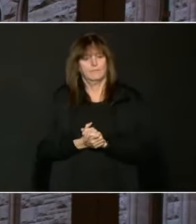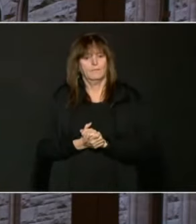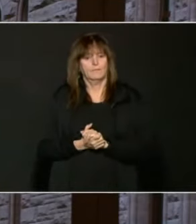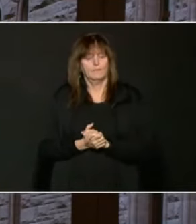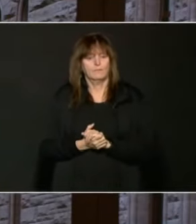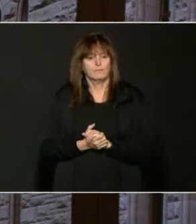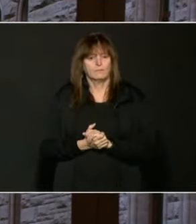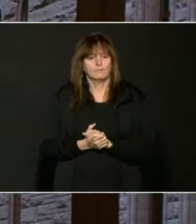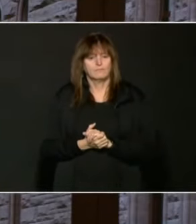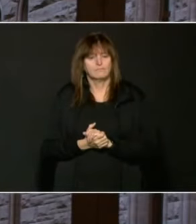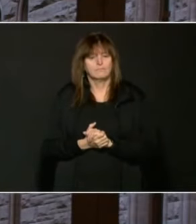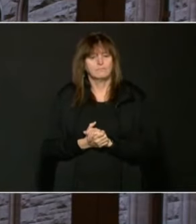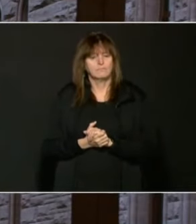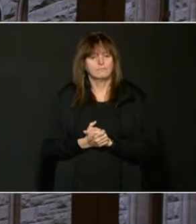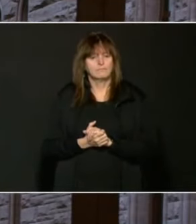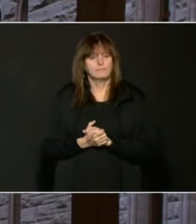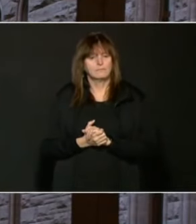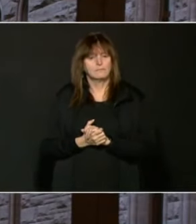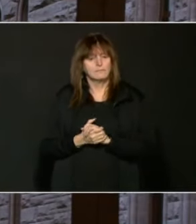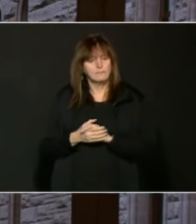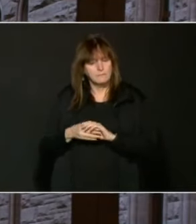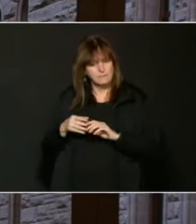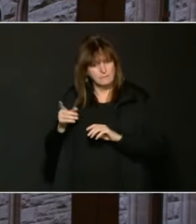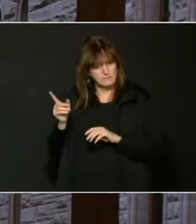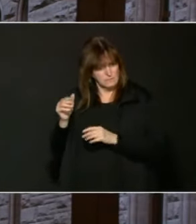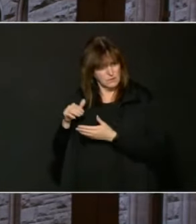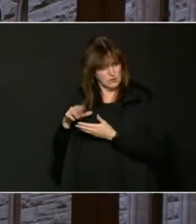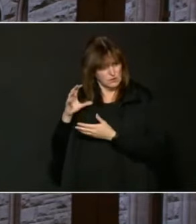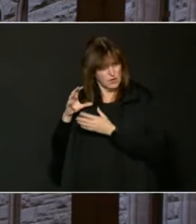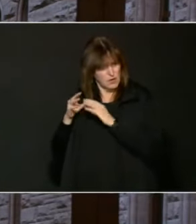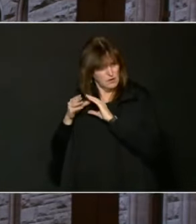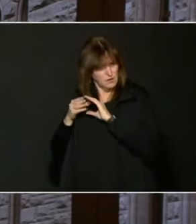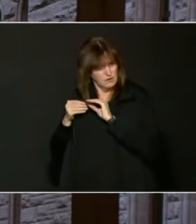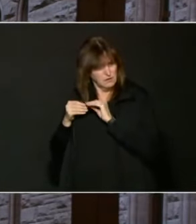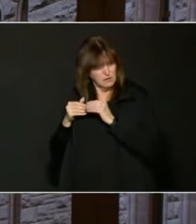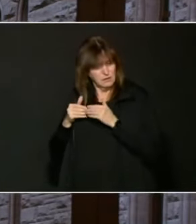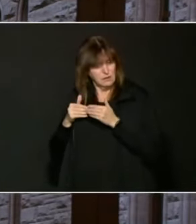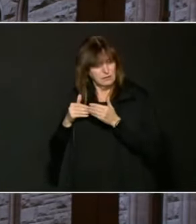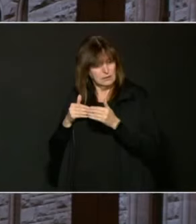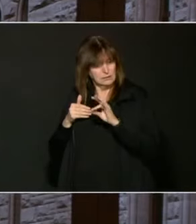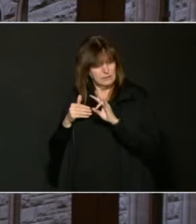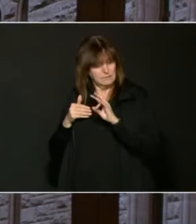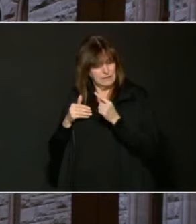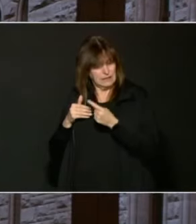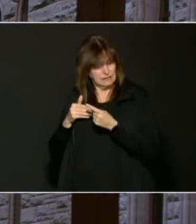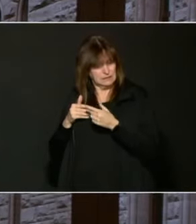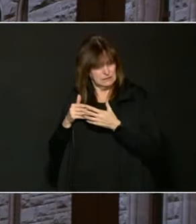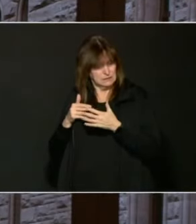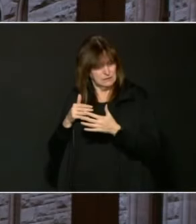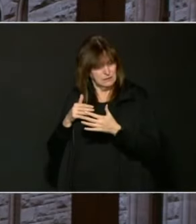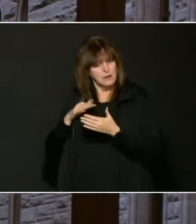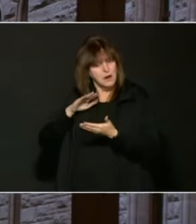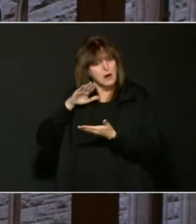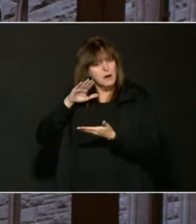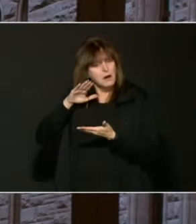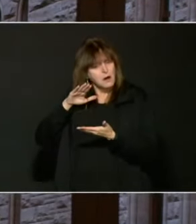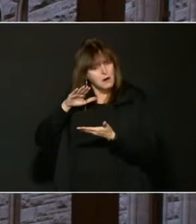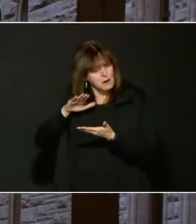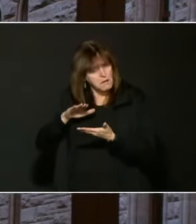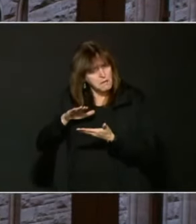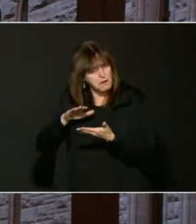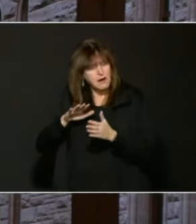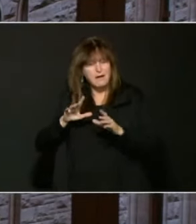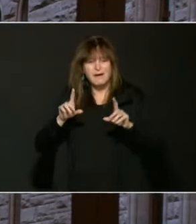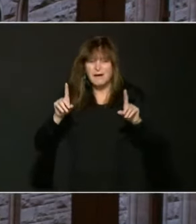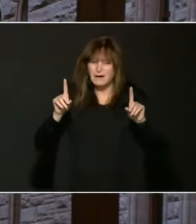While Dr. Brown has noted that our deaths in the last 7 days are down, unfortunately, because it is a delayed metric, we still had an